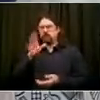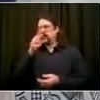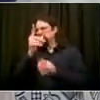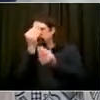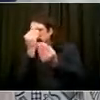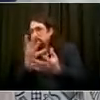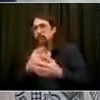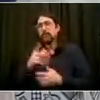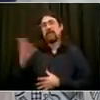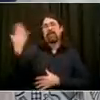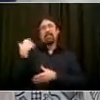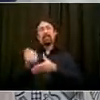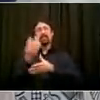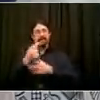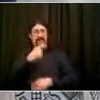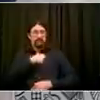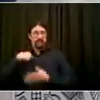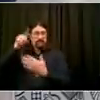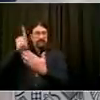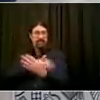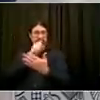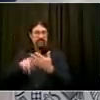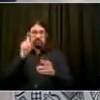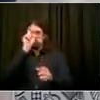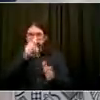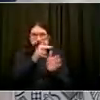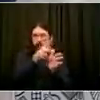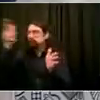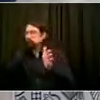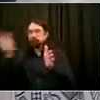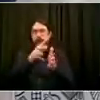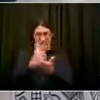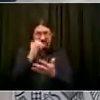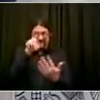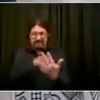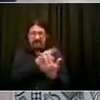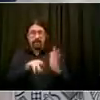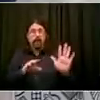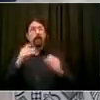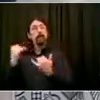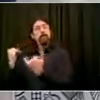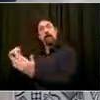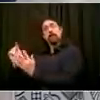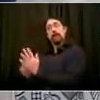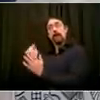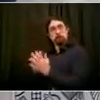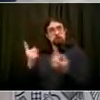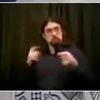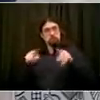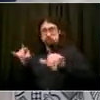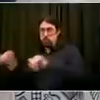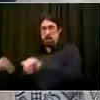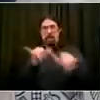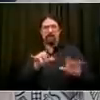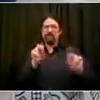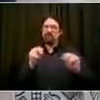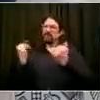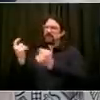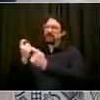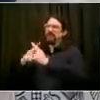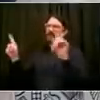York One. Good morning, Mayor de Blasio. Good morning, Emily. How are you? I'm well. How are you? Did you watch Governor Cuomo's news